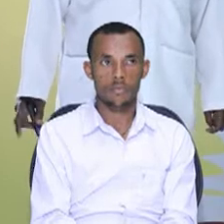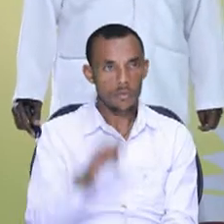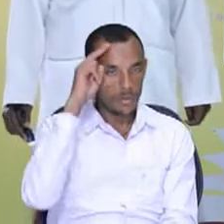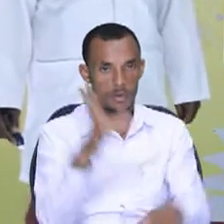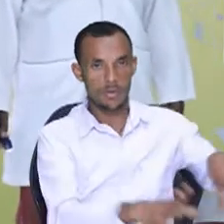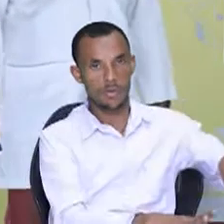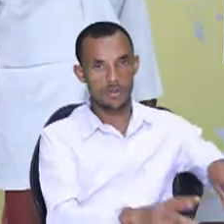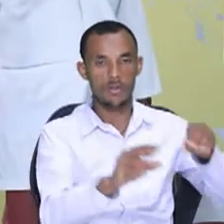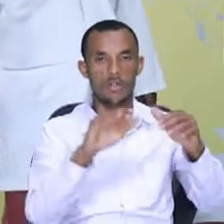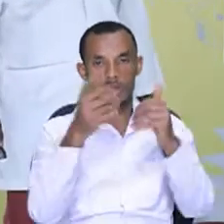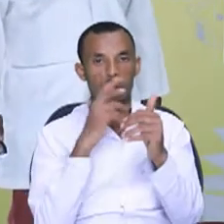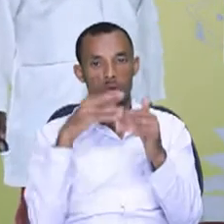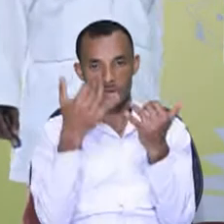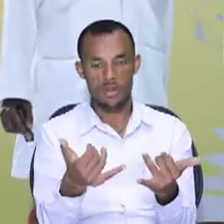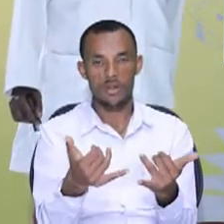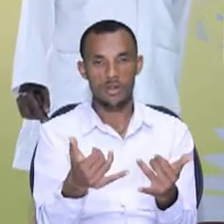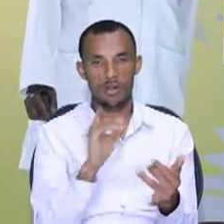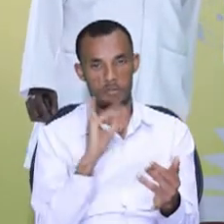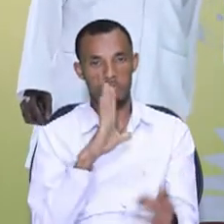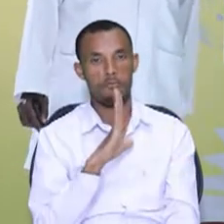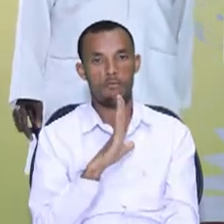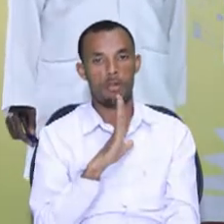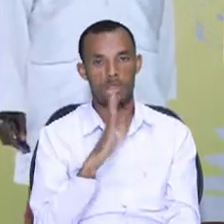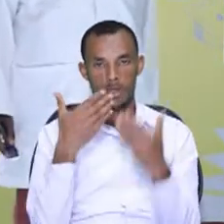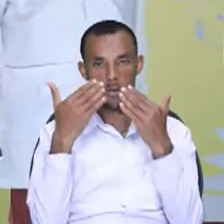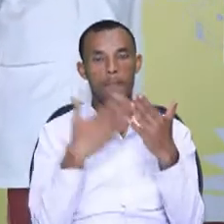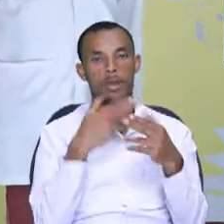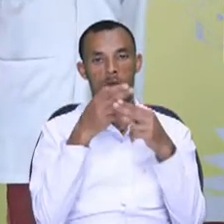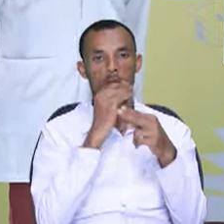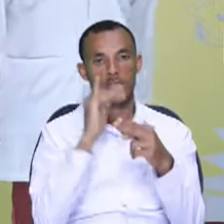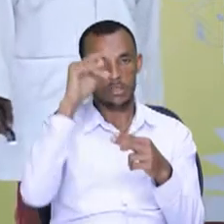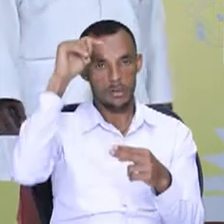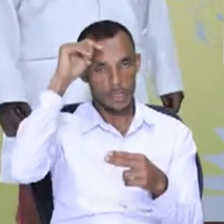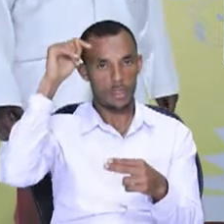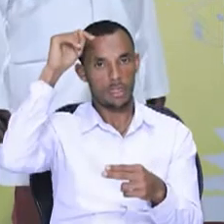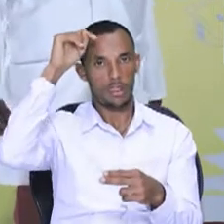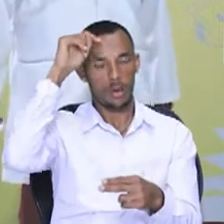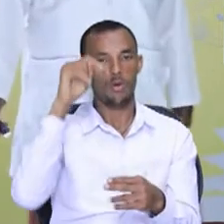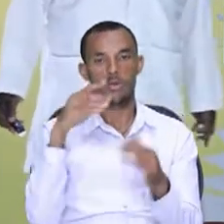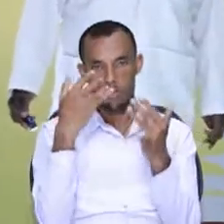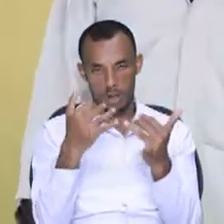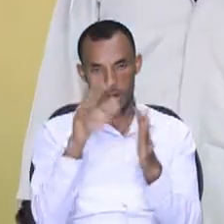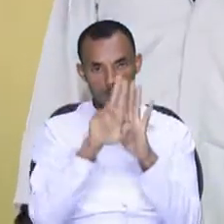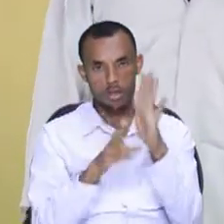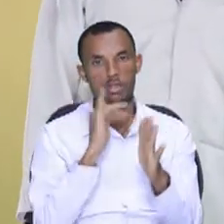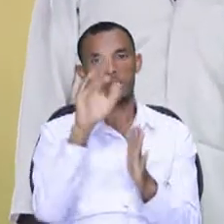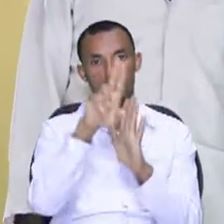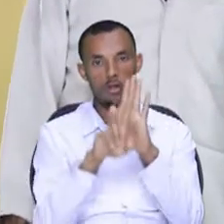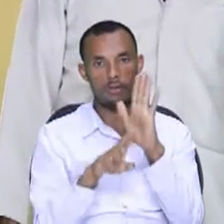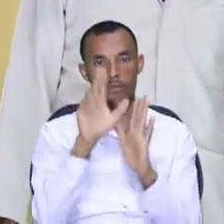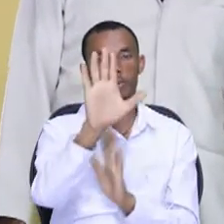Hello students, how are you today? I'm fine, thank you. My name is Tamasken Tanna. Today's unit is